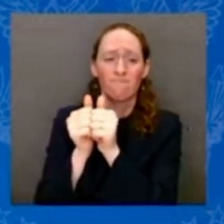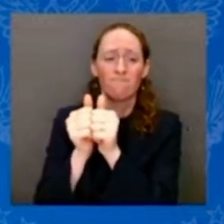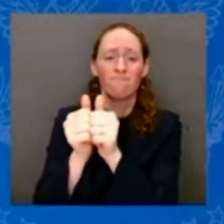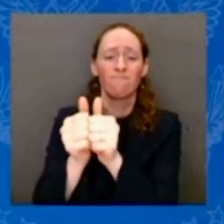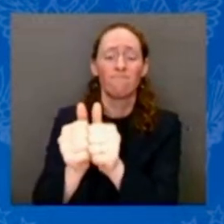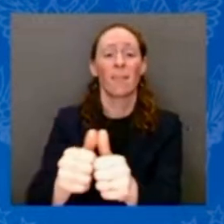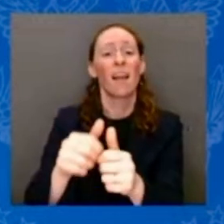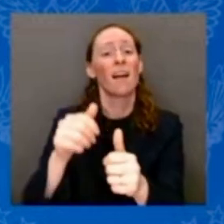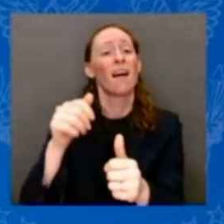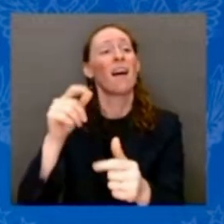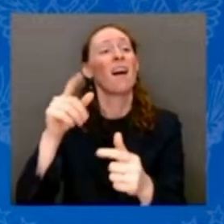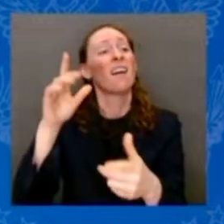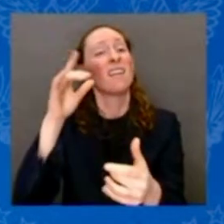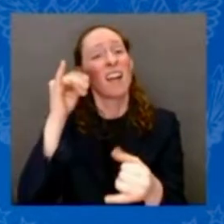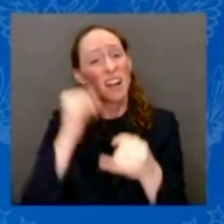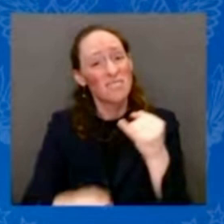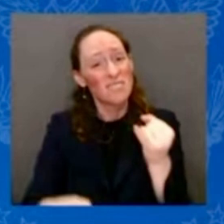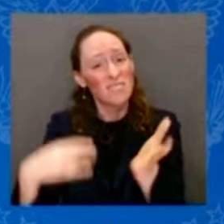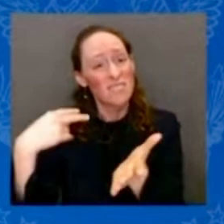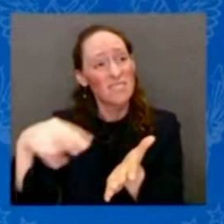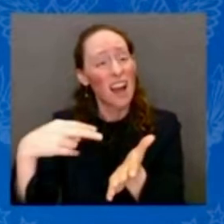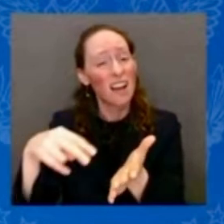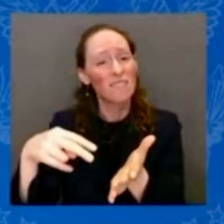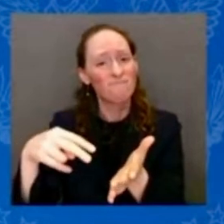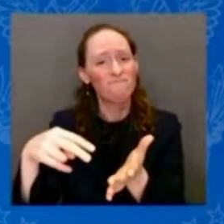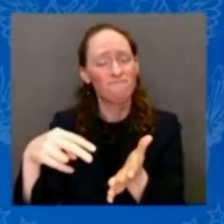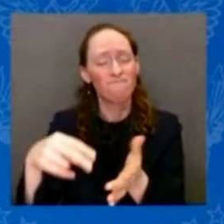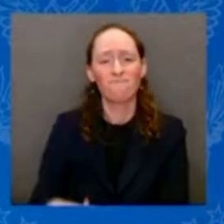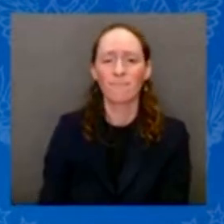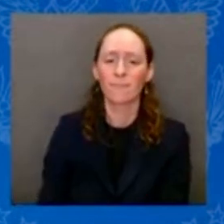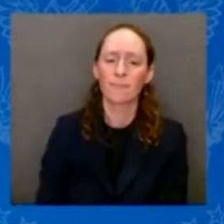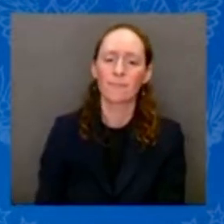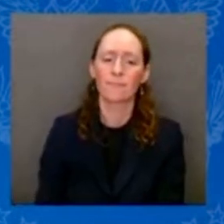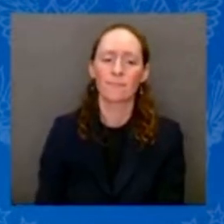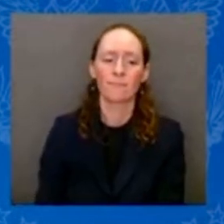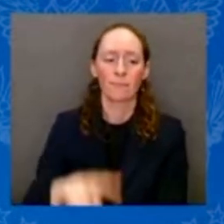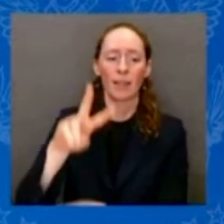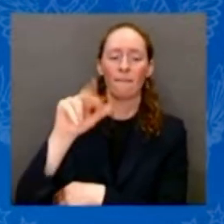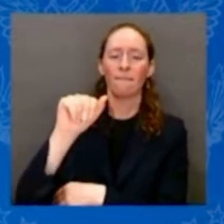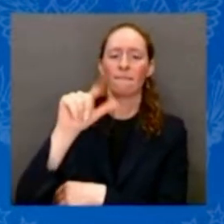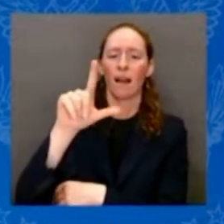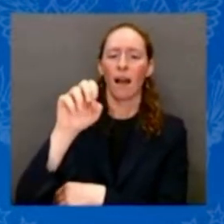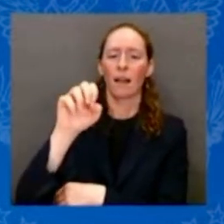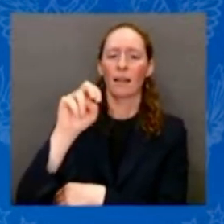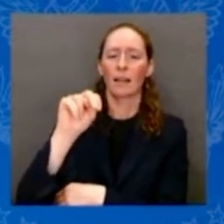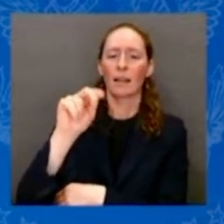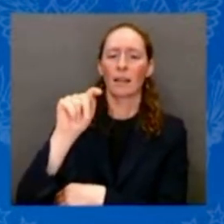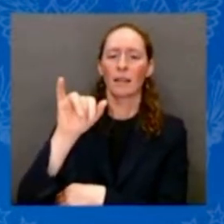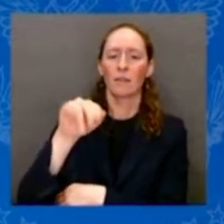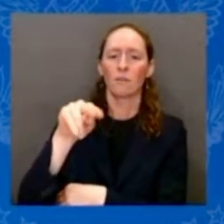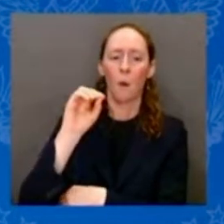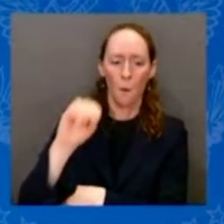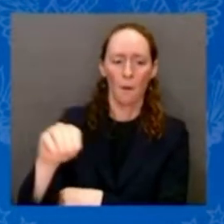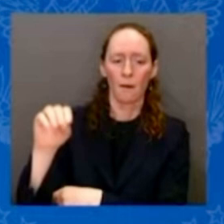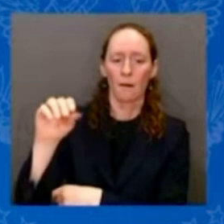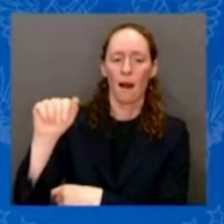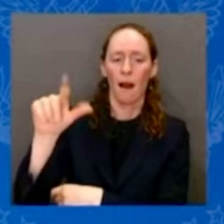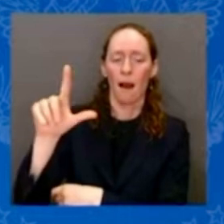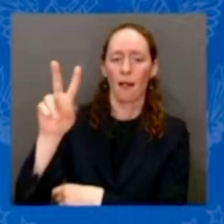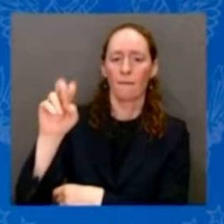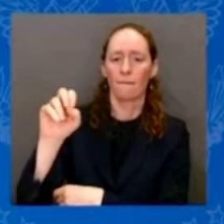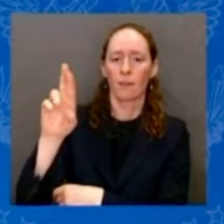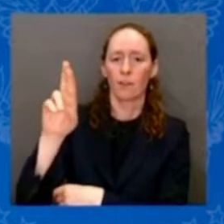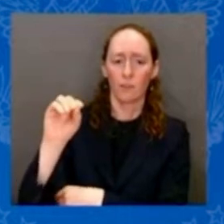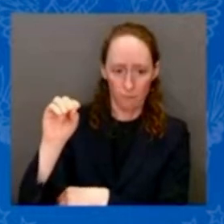Valentino Alvaro, 68 years old, servant of God, life of the